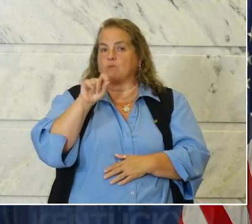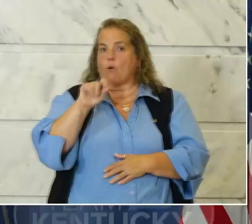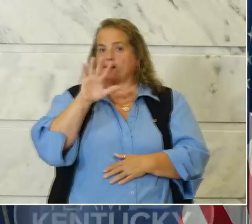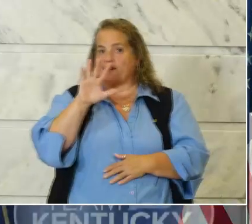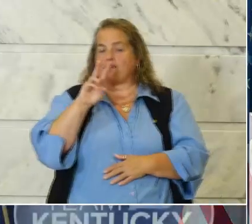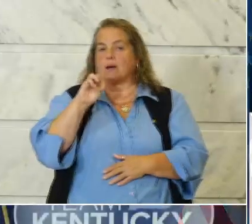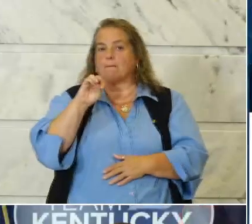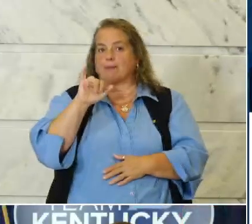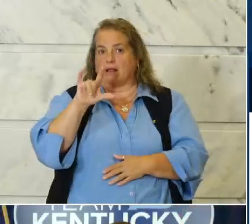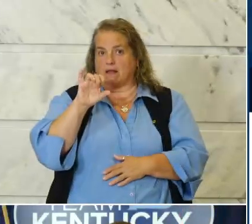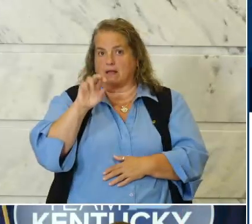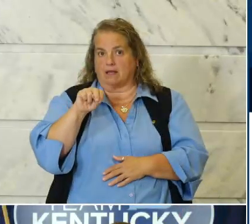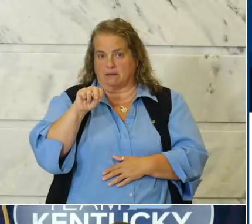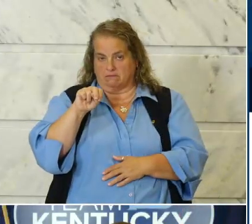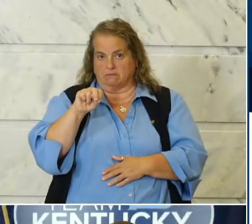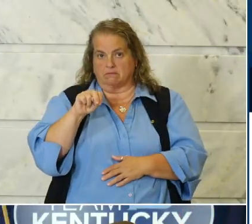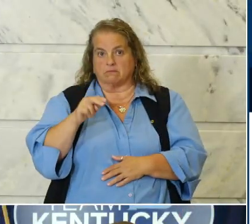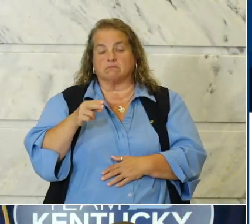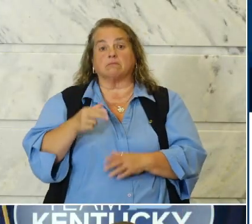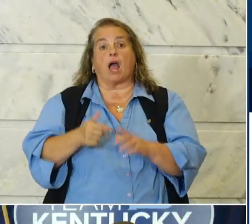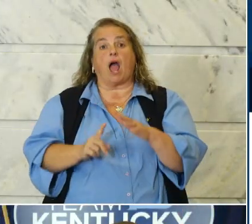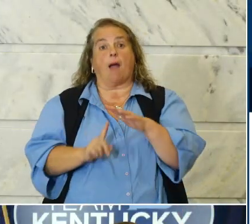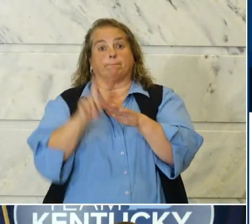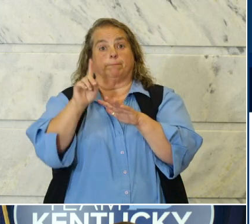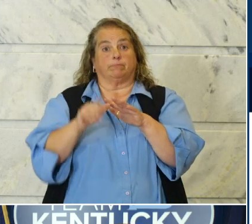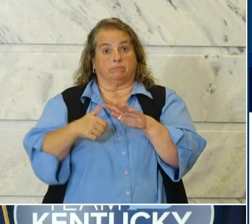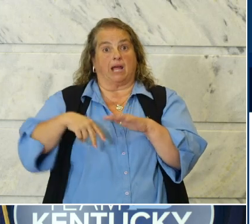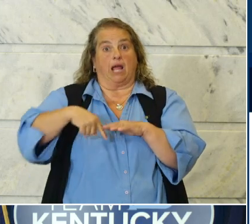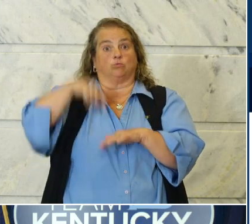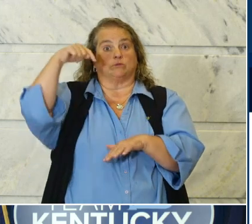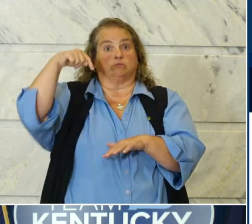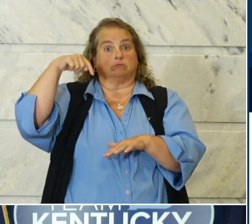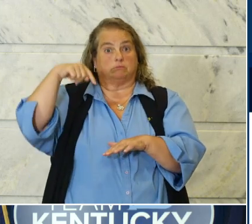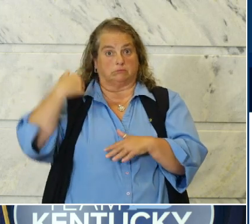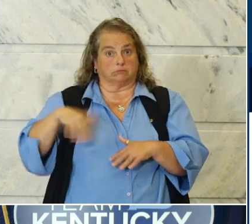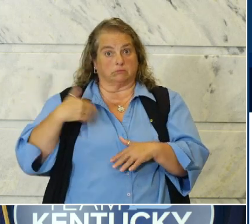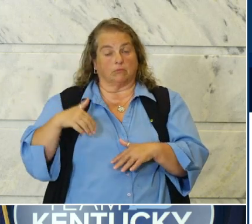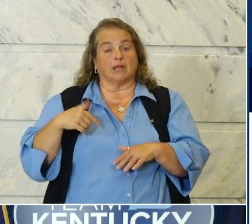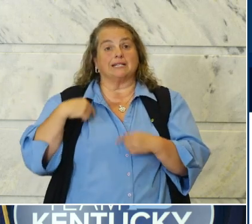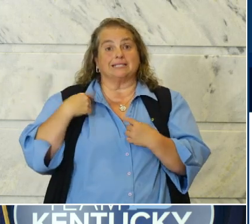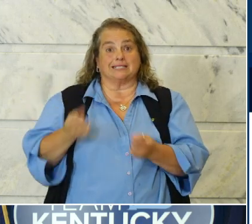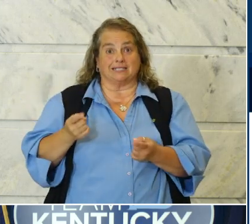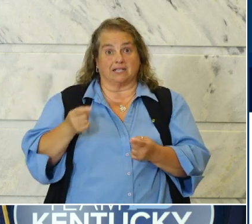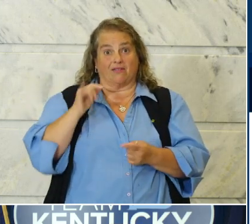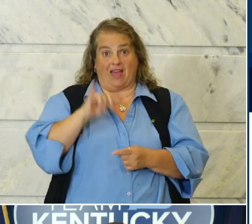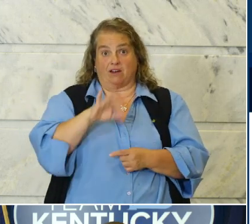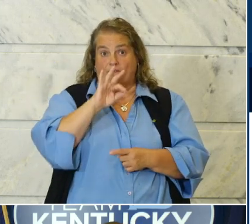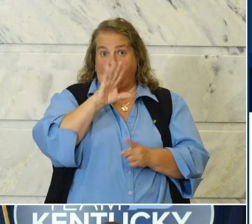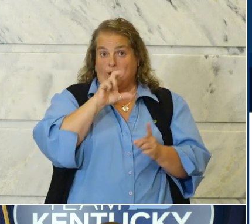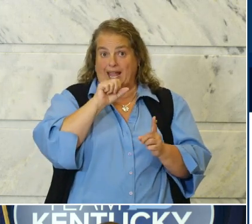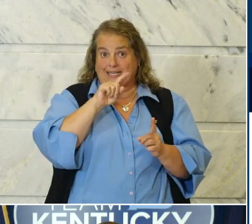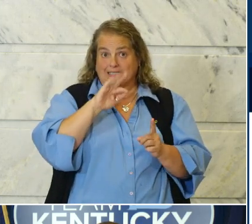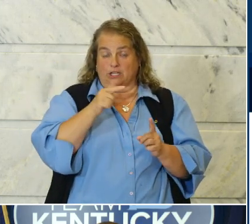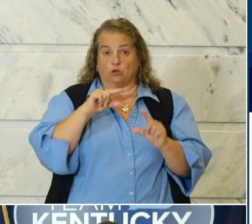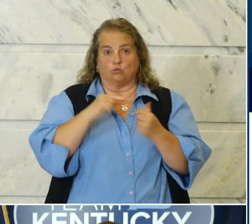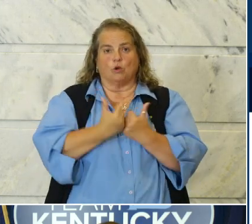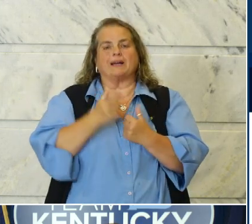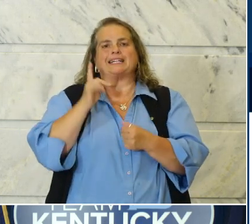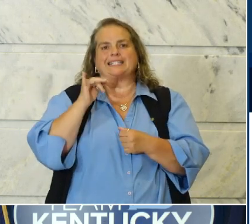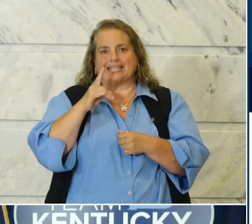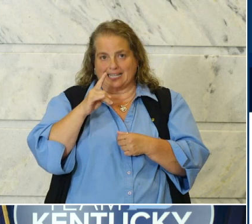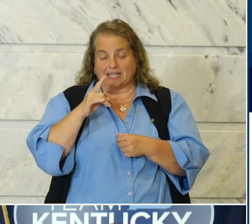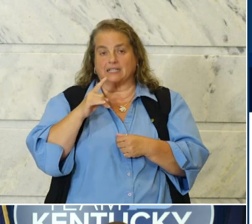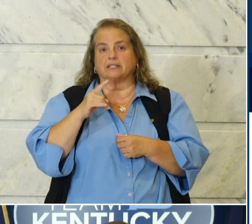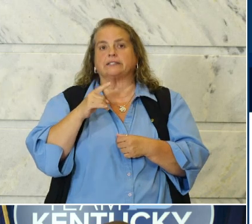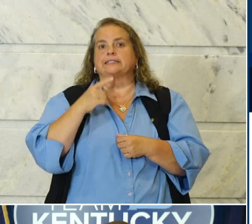$177.5 million in the black. This is after the consensus forecasting group had estimated that we would end up hundreds of millions